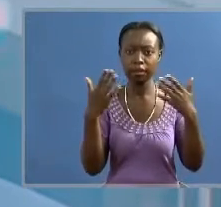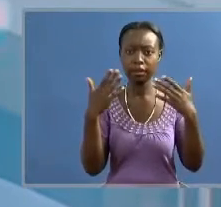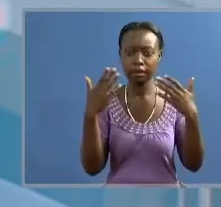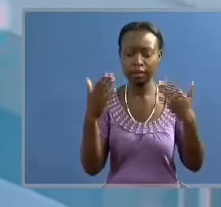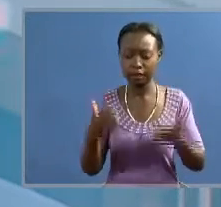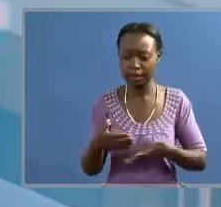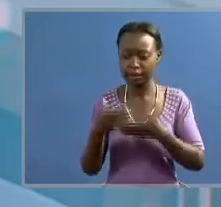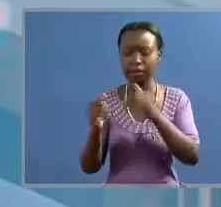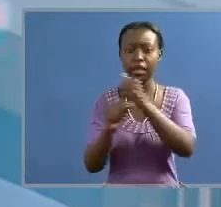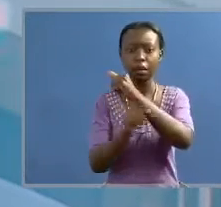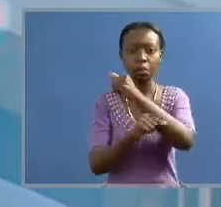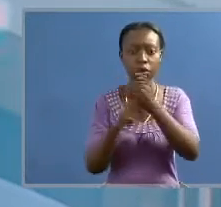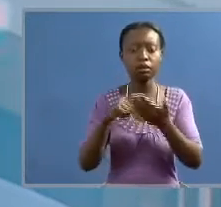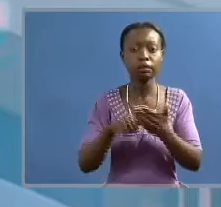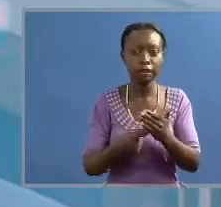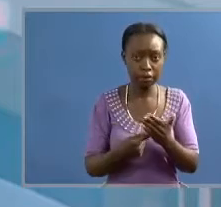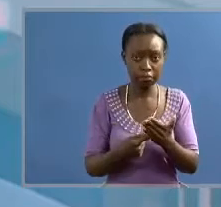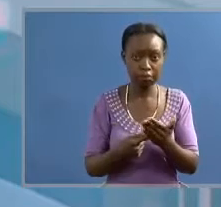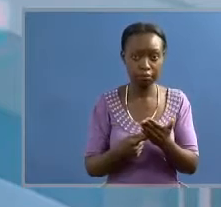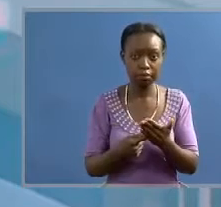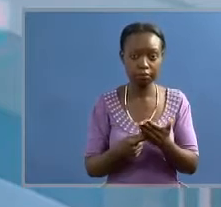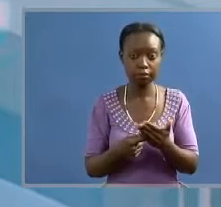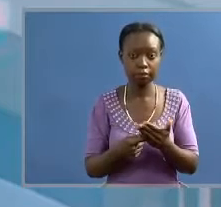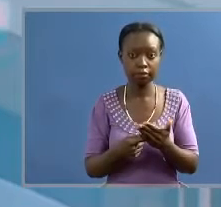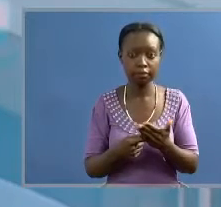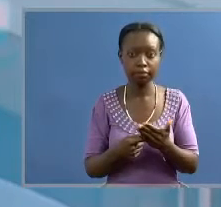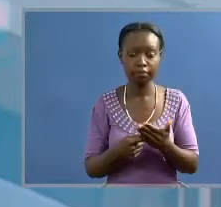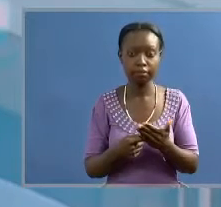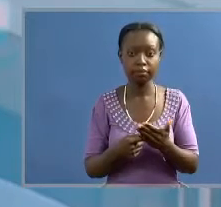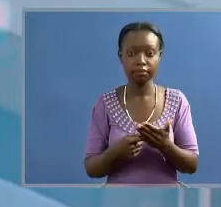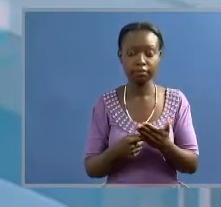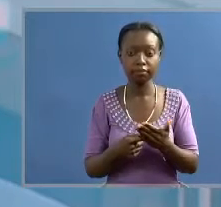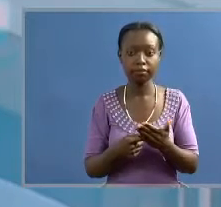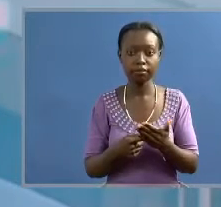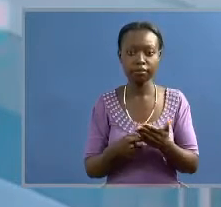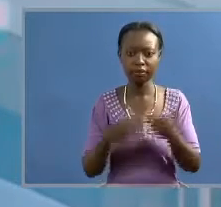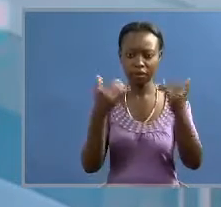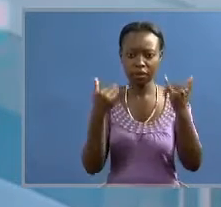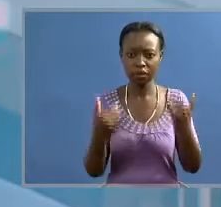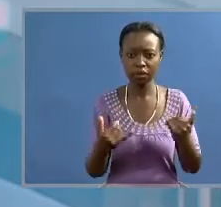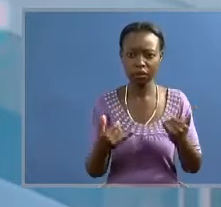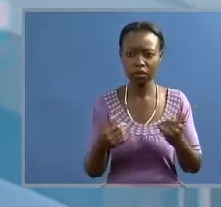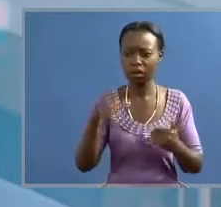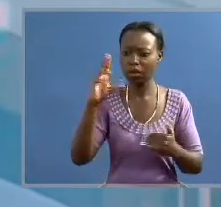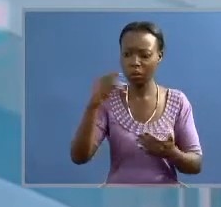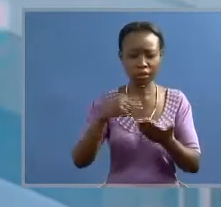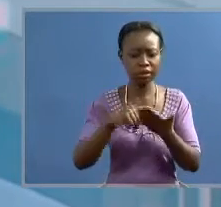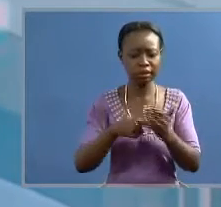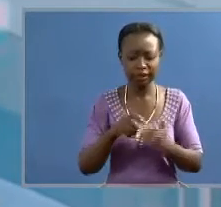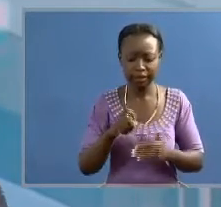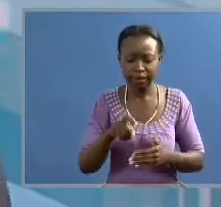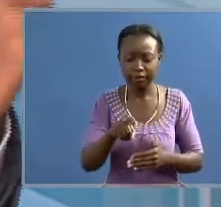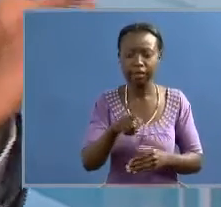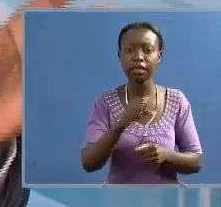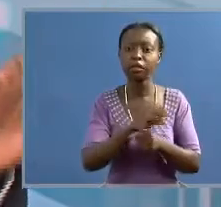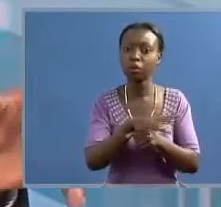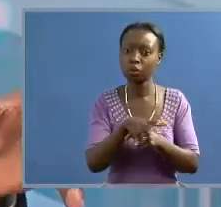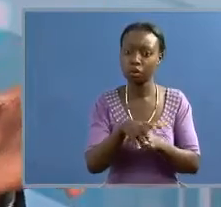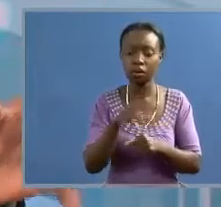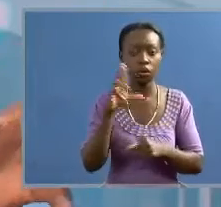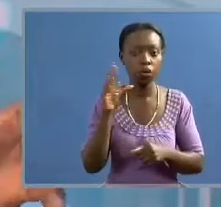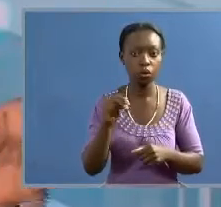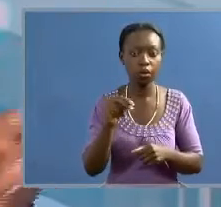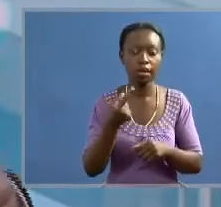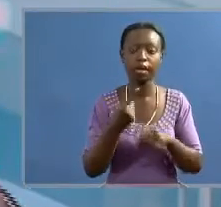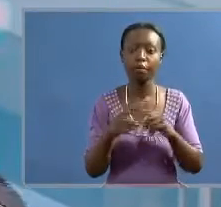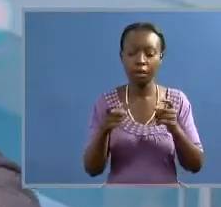obstructed breathing or the obstruction in the lungs. Okay. So you are not treating the virus per se, but you are